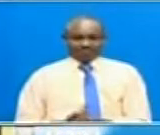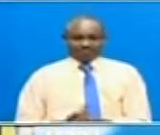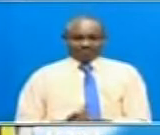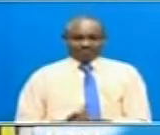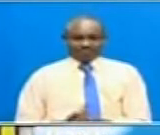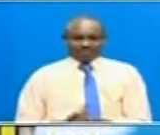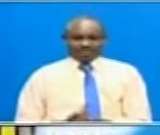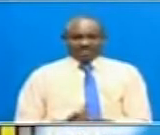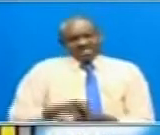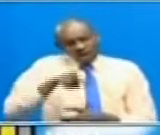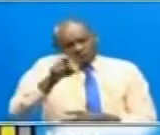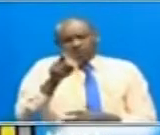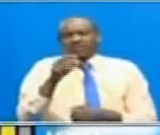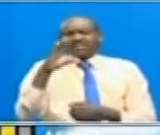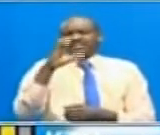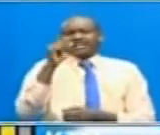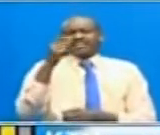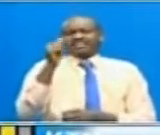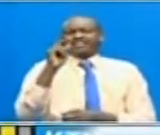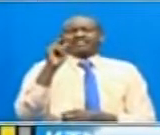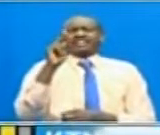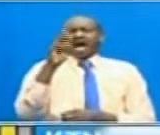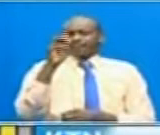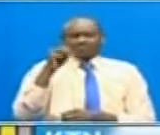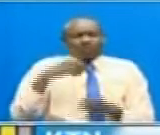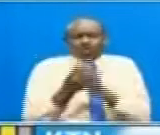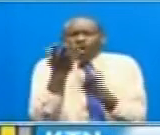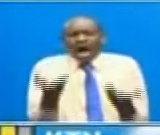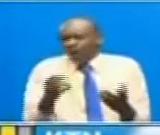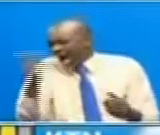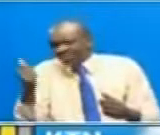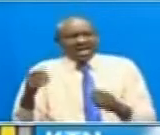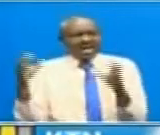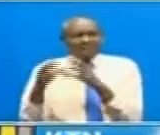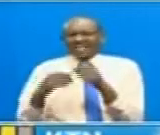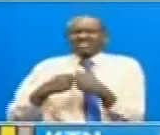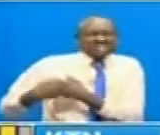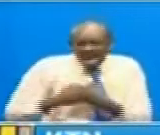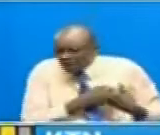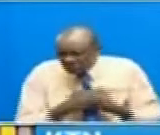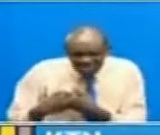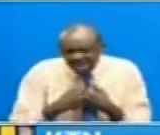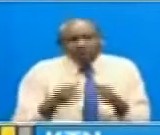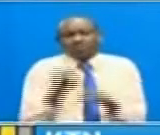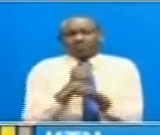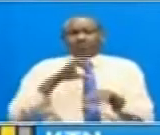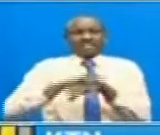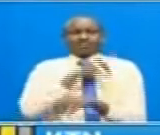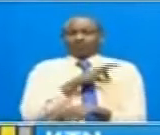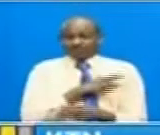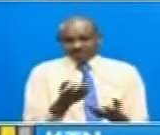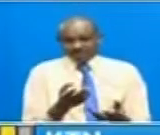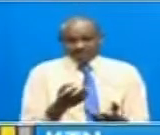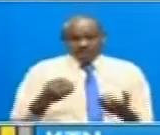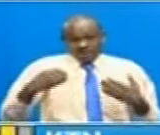What has been driving growth for Centum, knowing that other companies are struggling to rake in such profits? There's a lot of